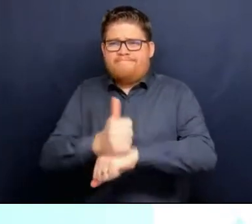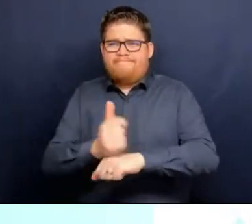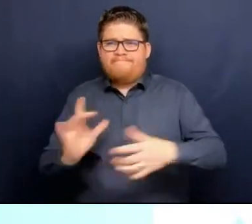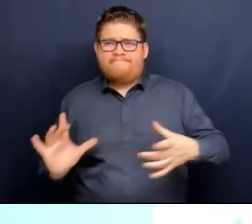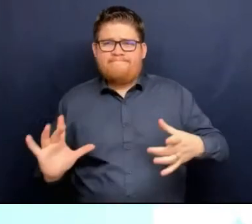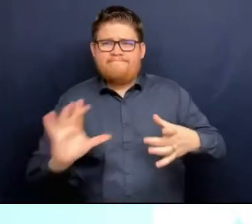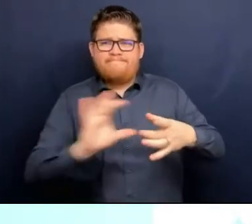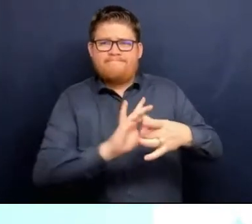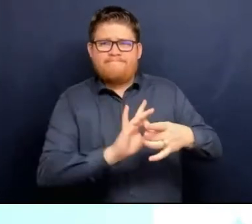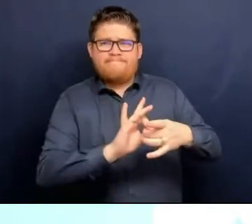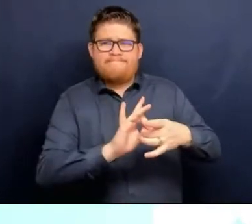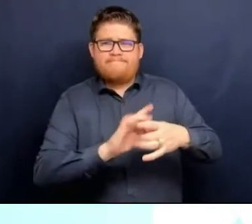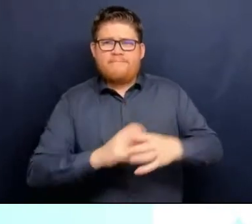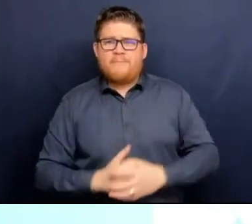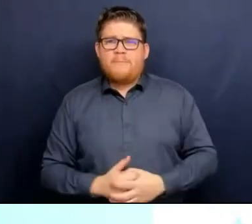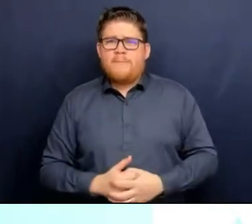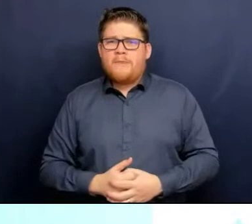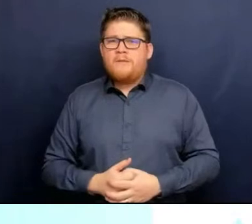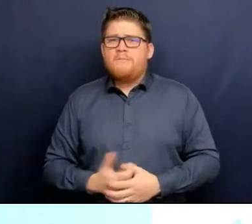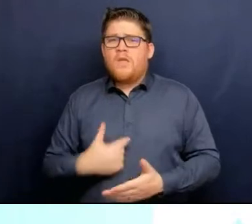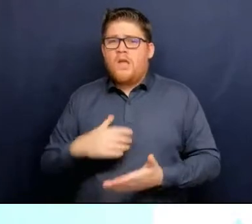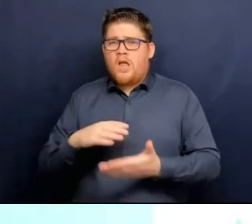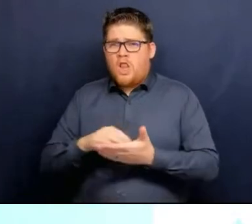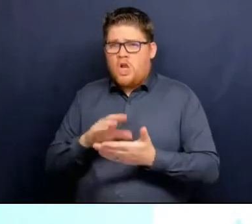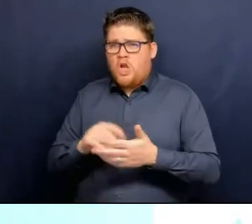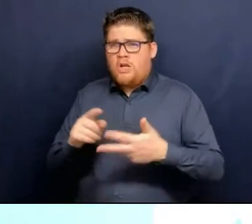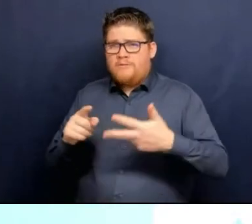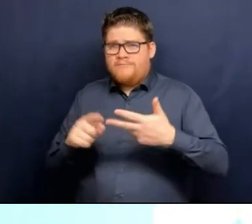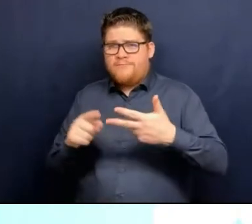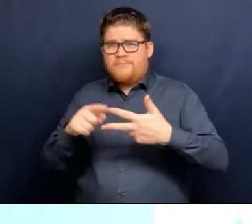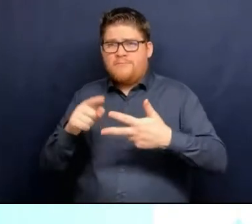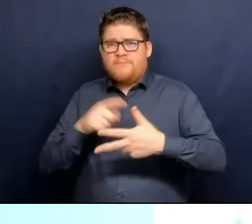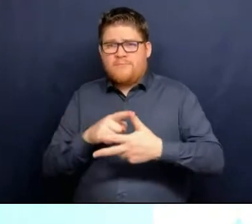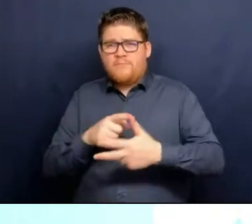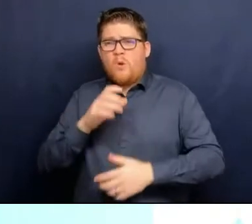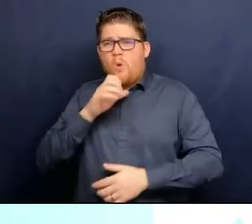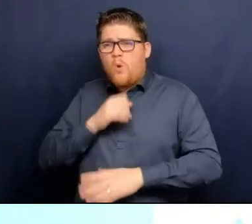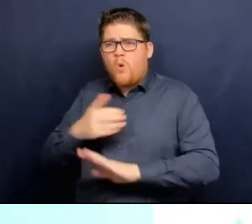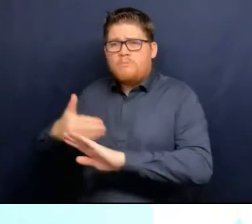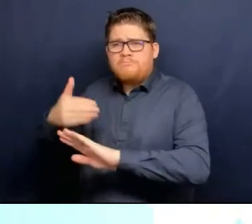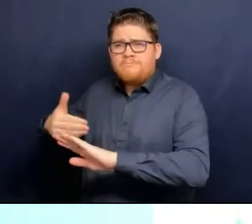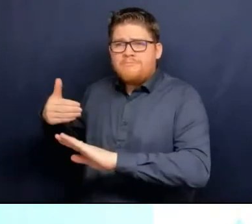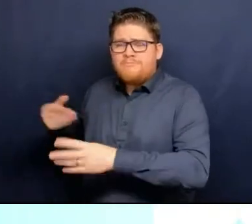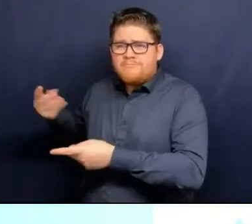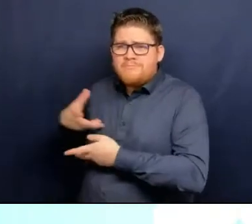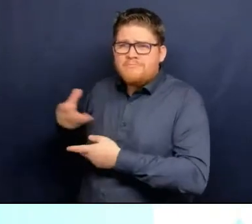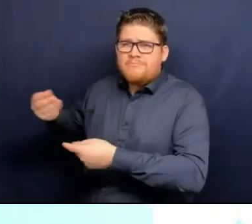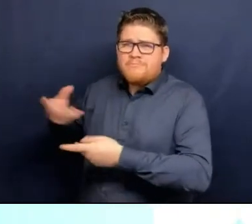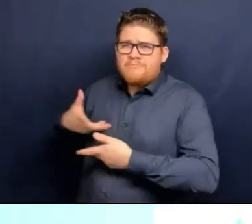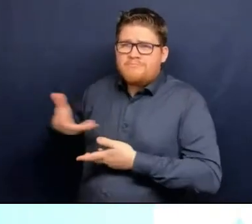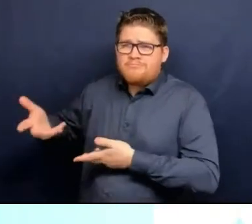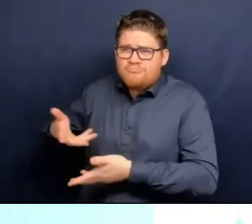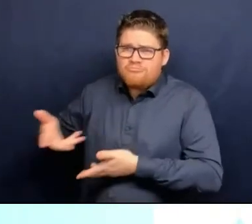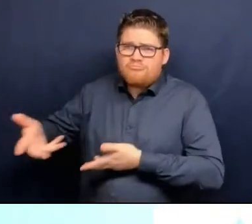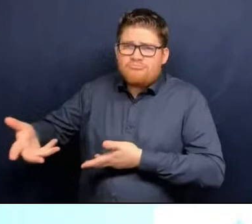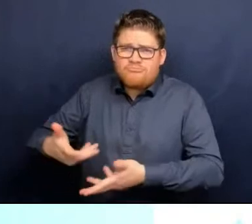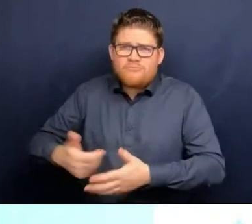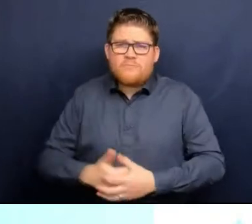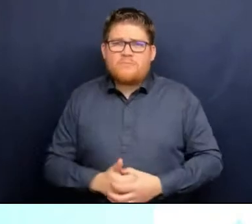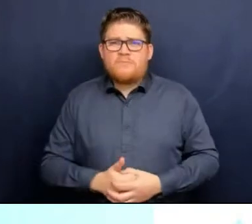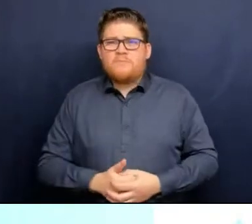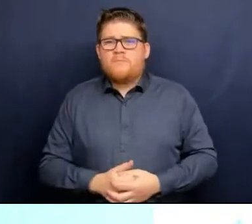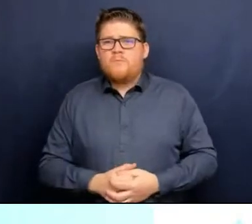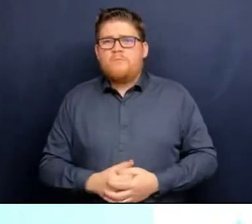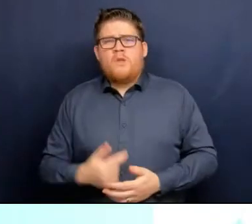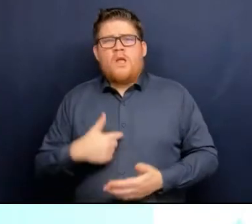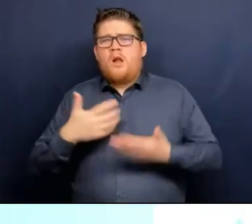has allowed me to better understand the struggles that have been on all sides of this question. I don't want for a minute to leave anyone with the impression that the